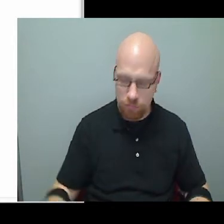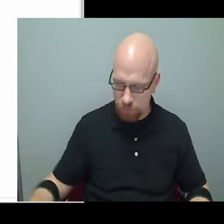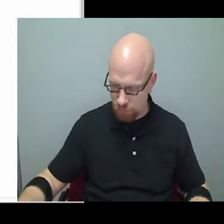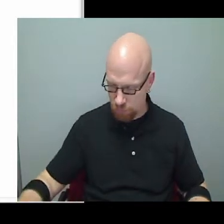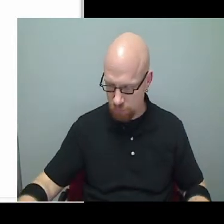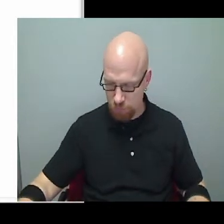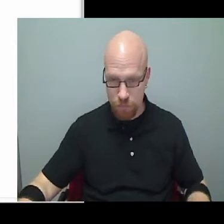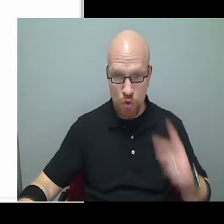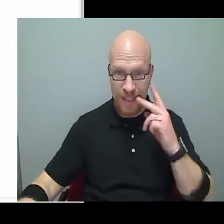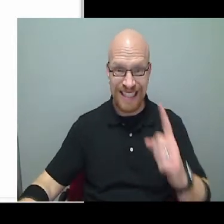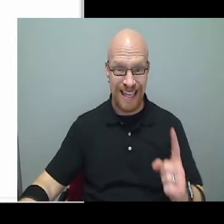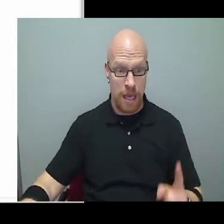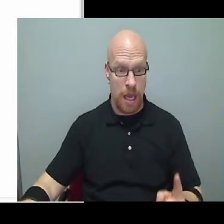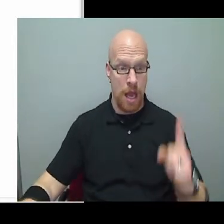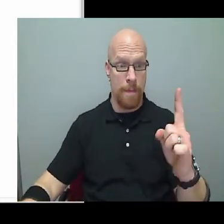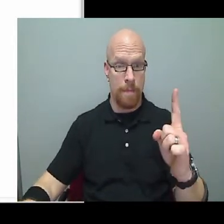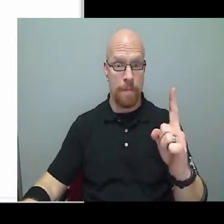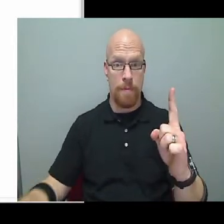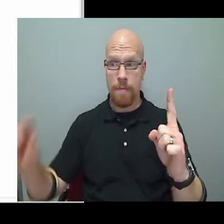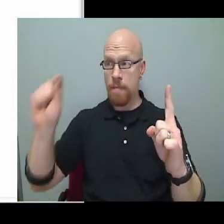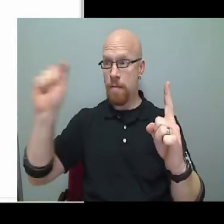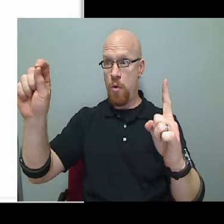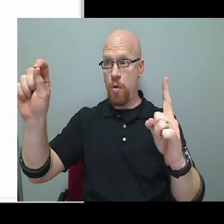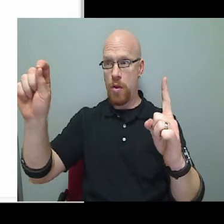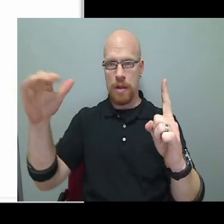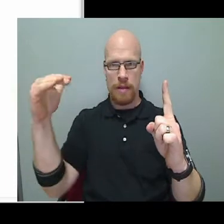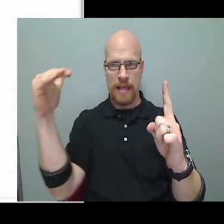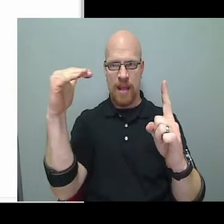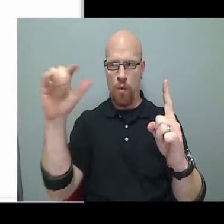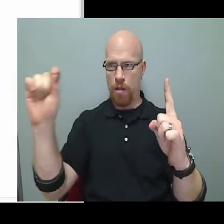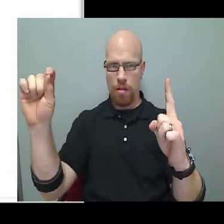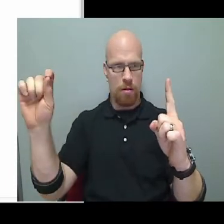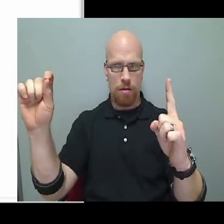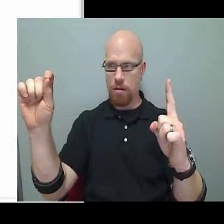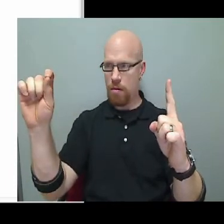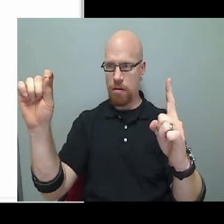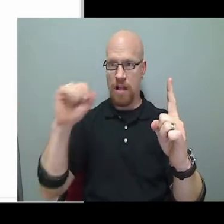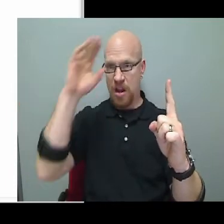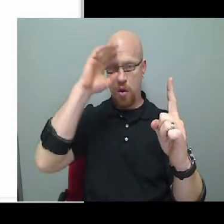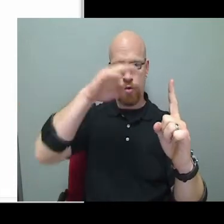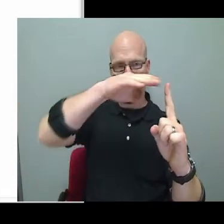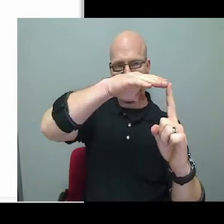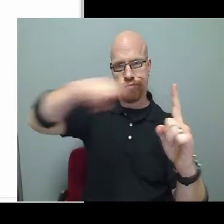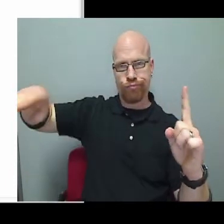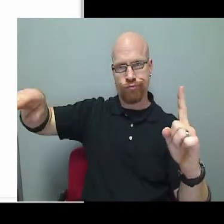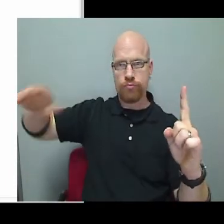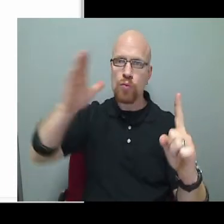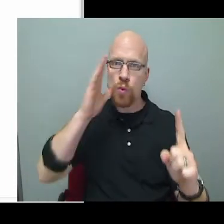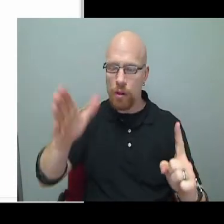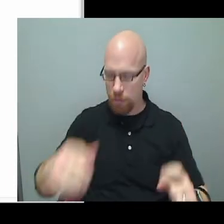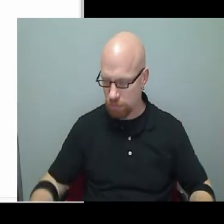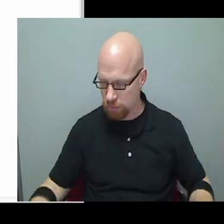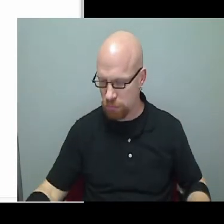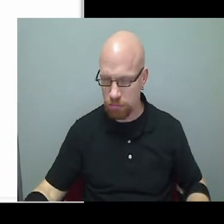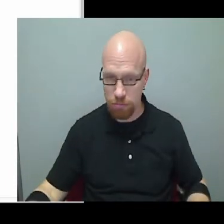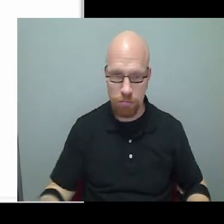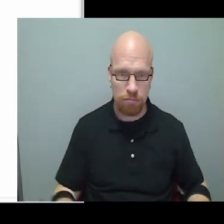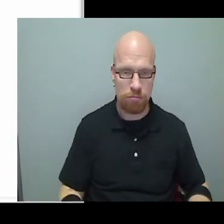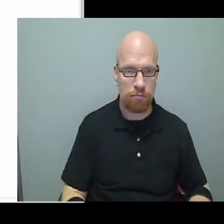Now I've gone up to where I'm level with the red point. All I have to do is go right in a straight